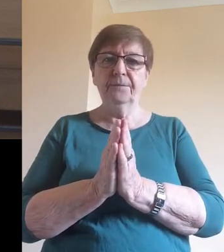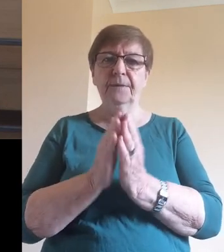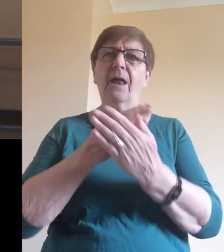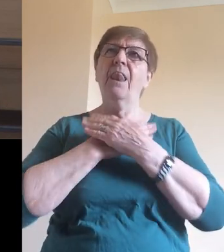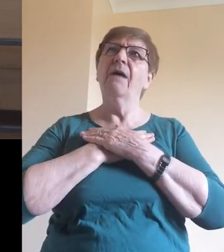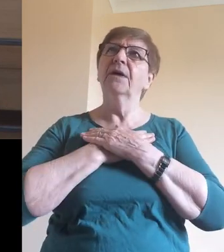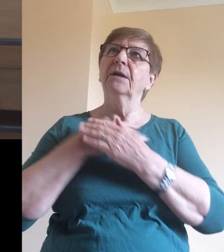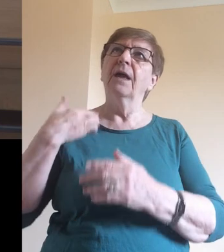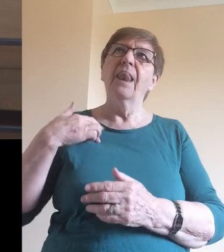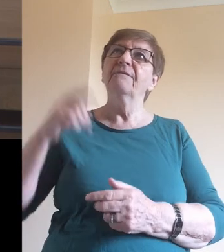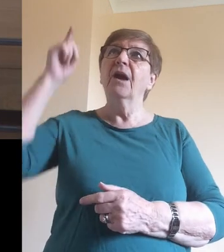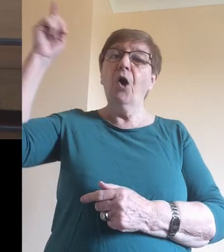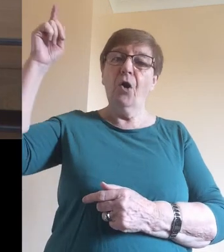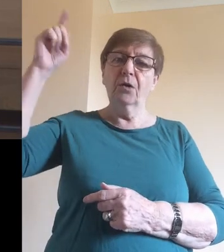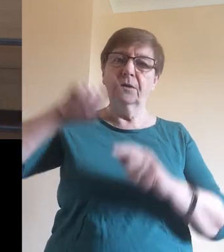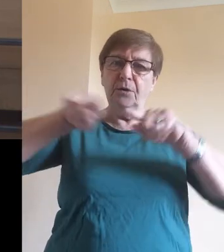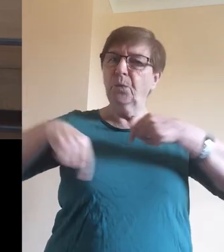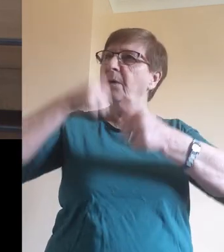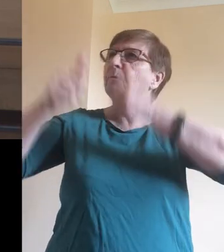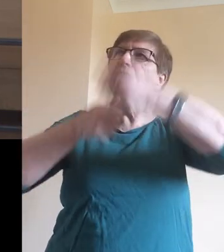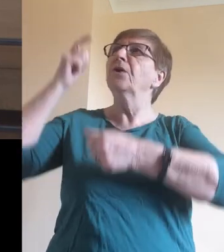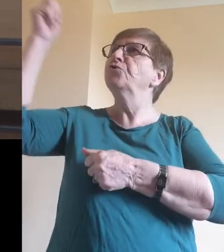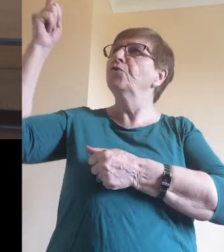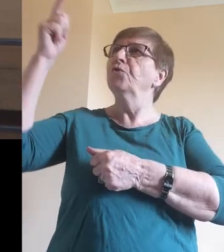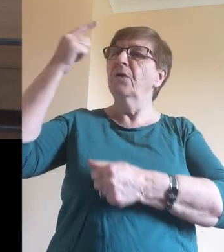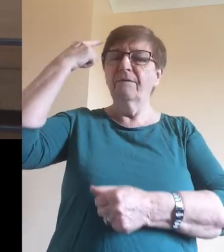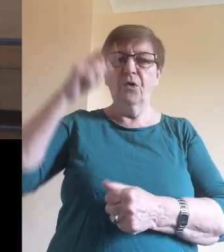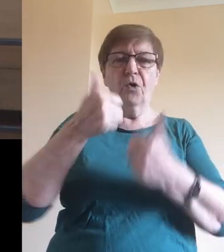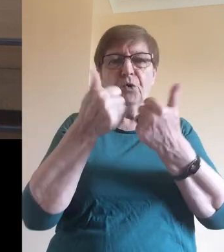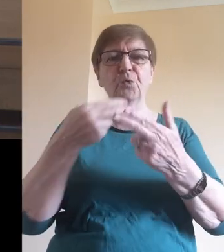Loving, living God, we praise you for the good news of Easter.